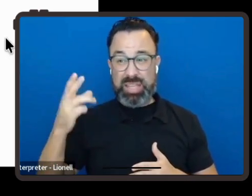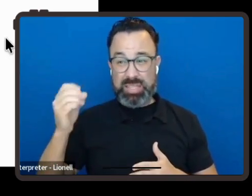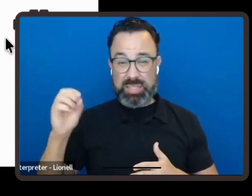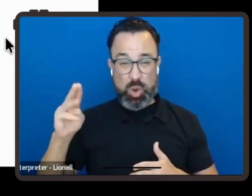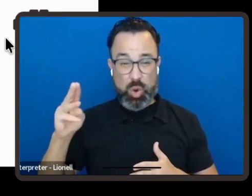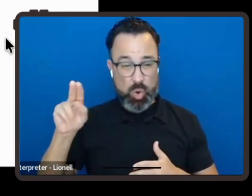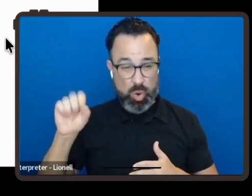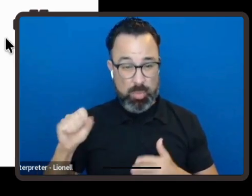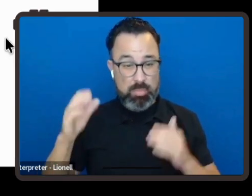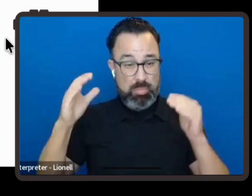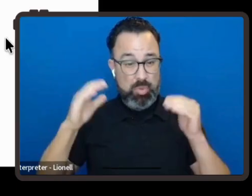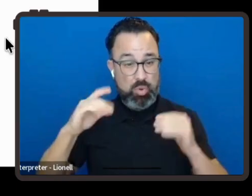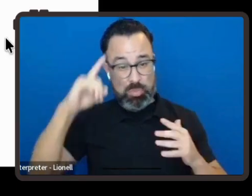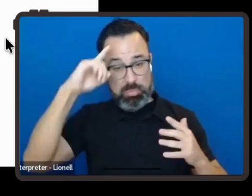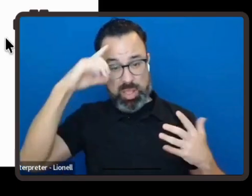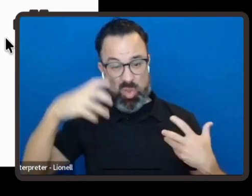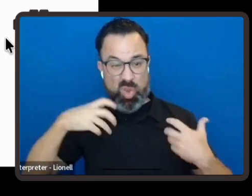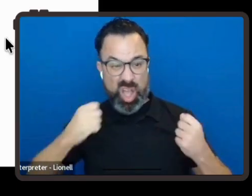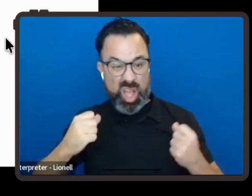by Kim.